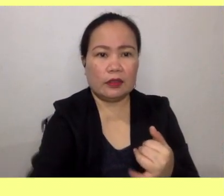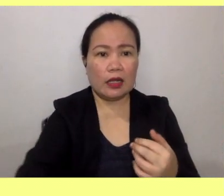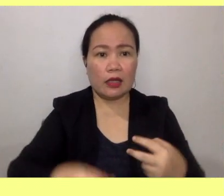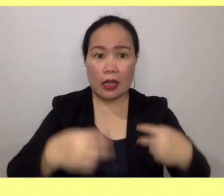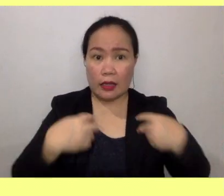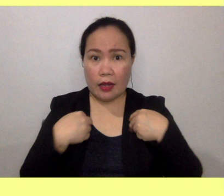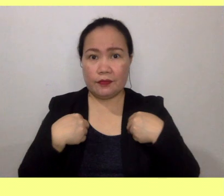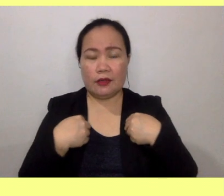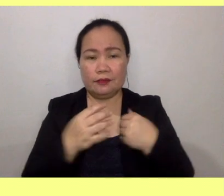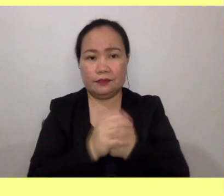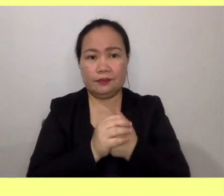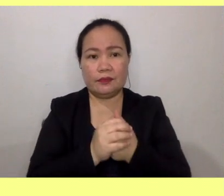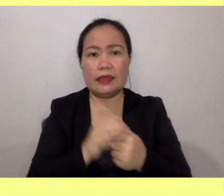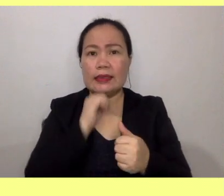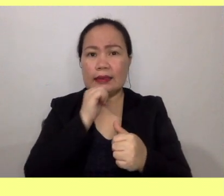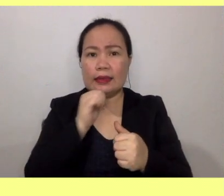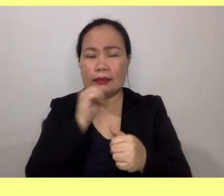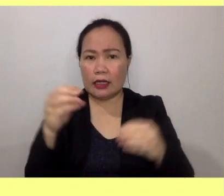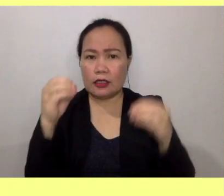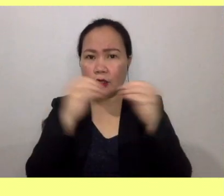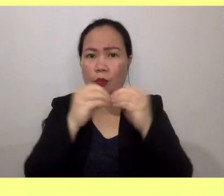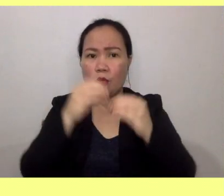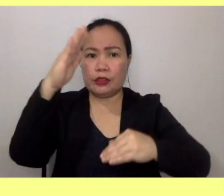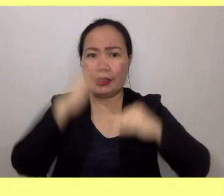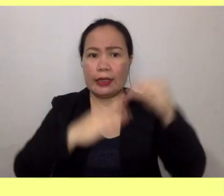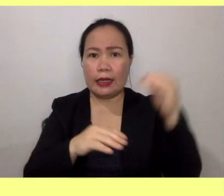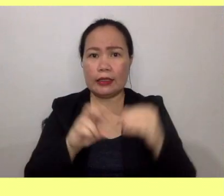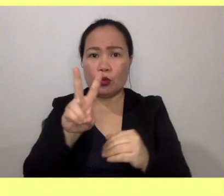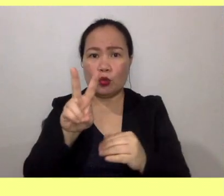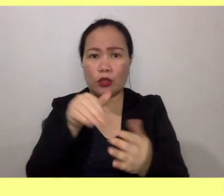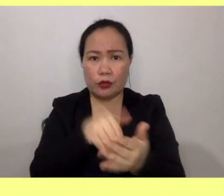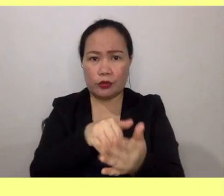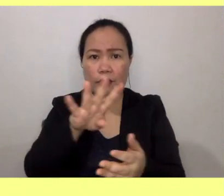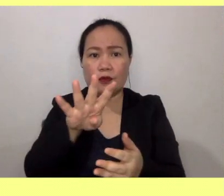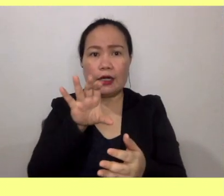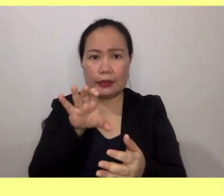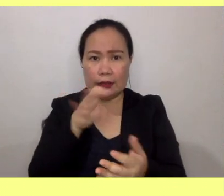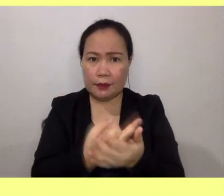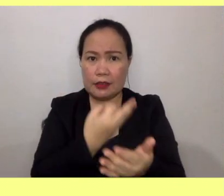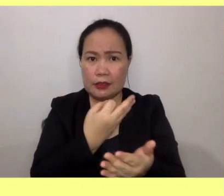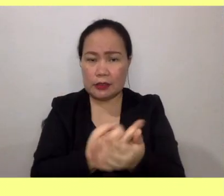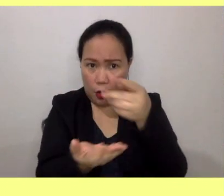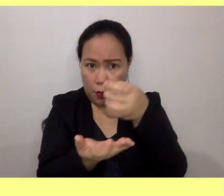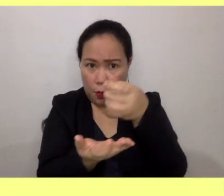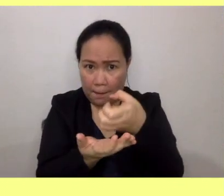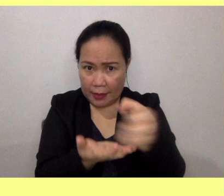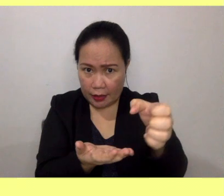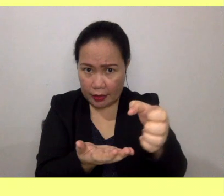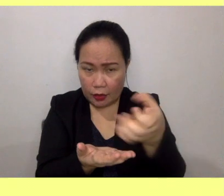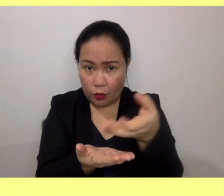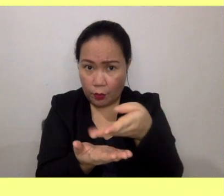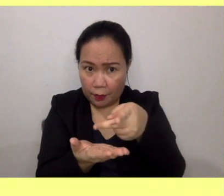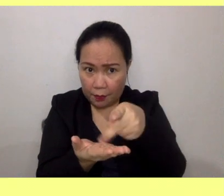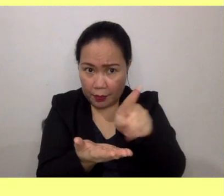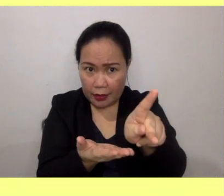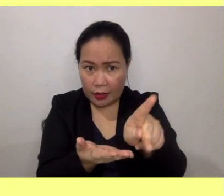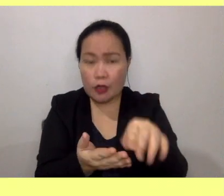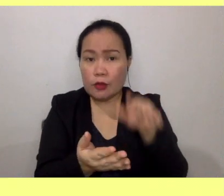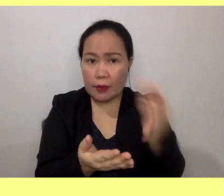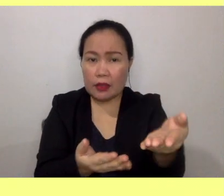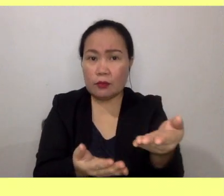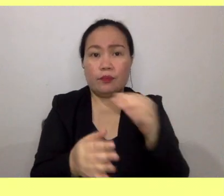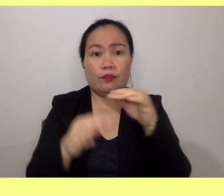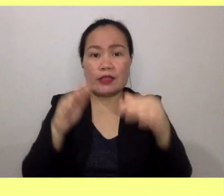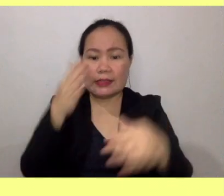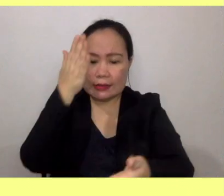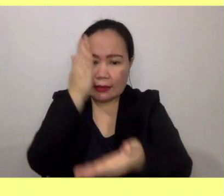have here, dapat daw, not more than 2,400 pesos ang magastos nila. So, dapat